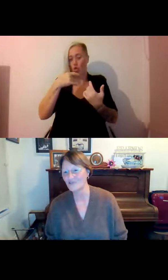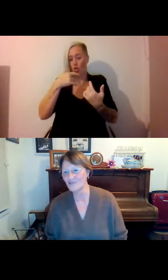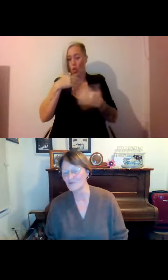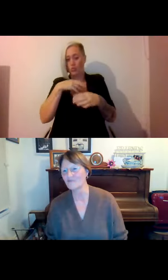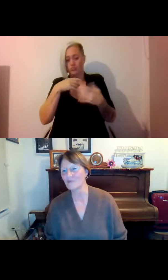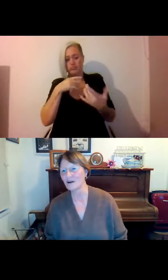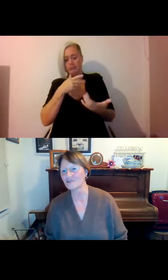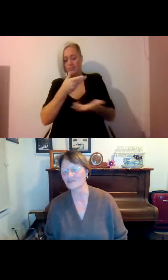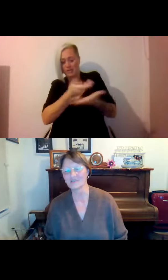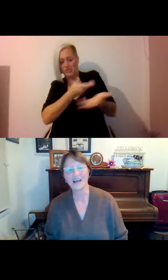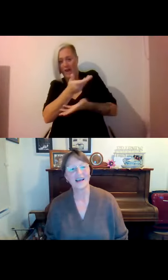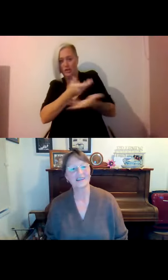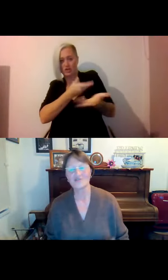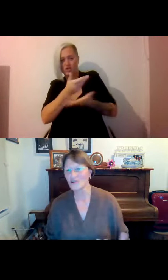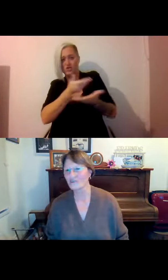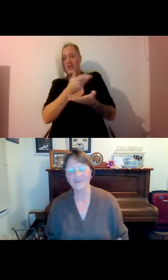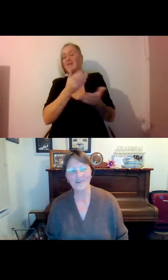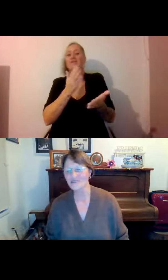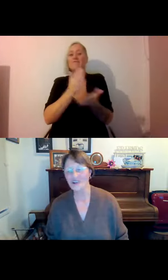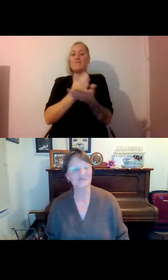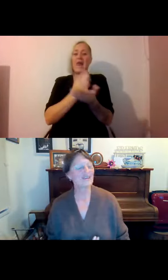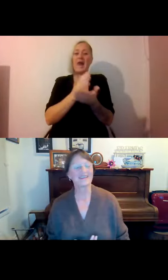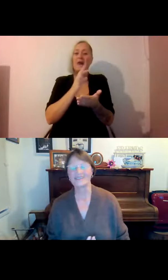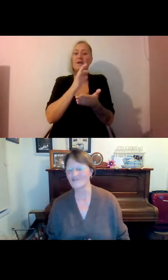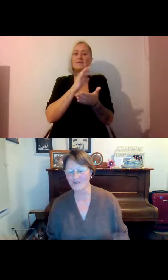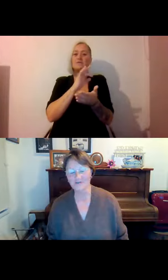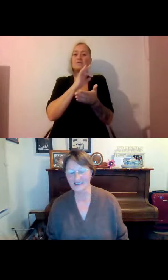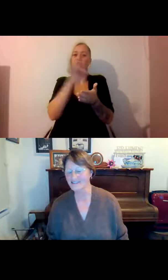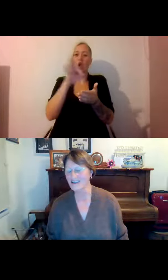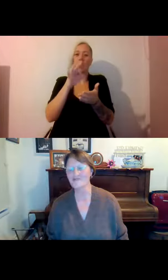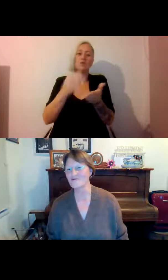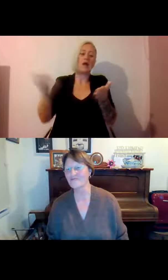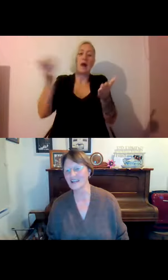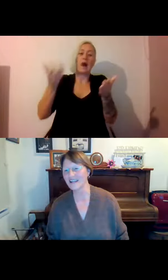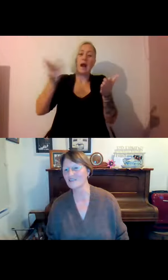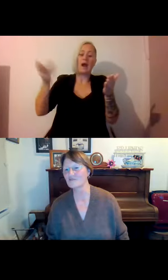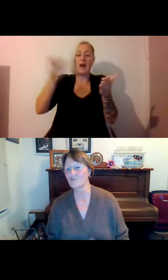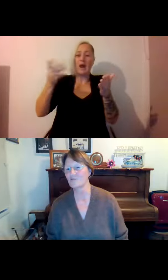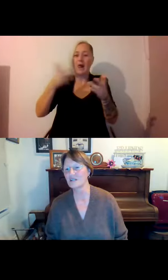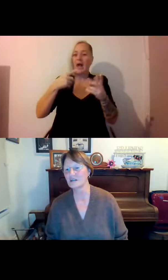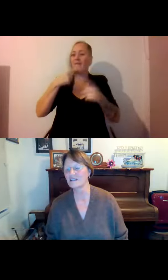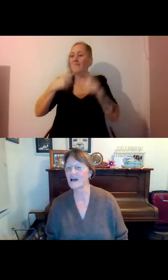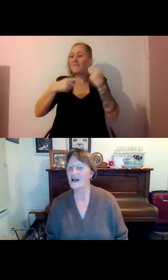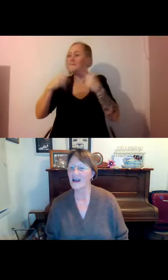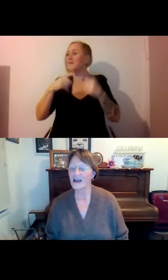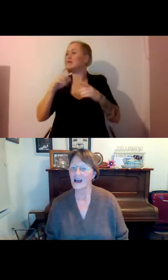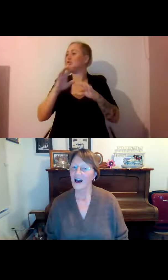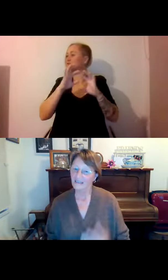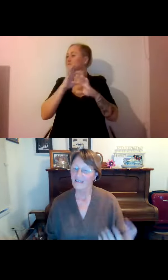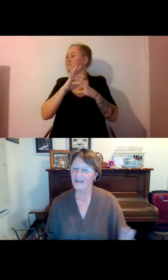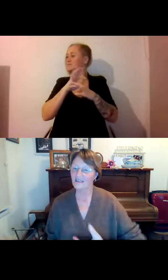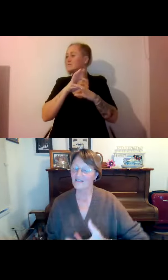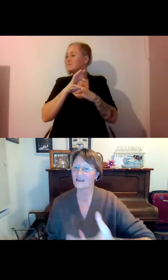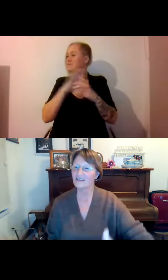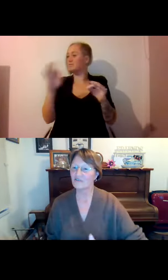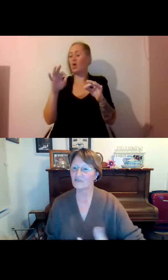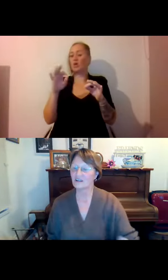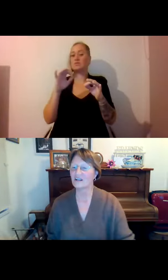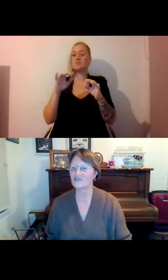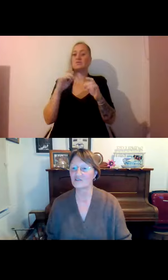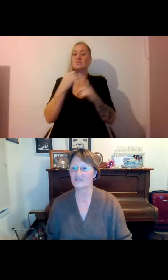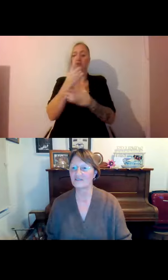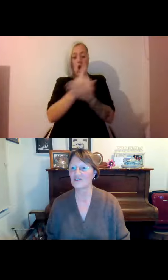new information. It's not earth-shattering, it's not essential for getting us what we need, other than that need